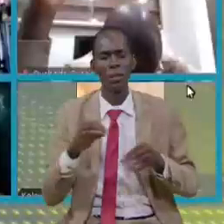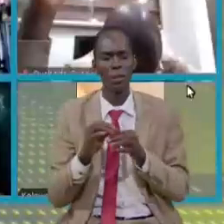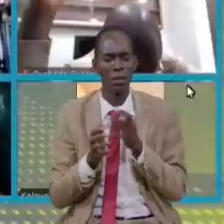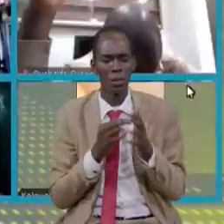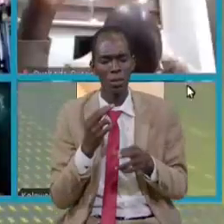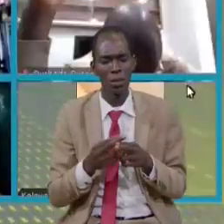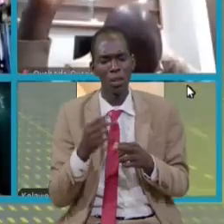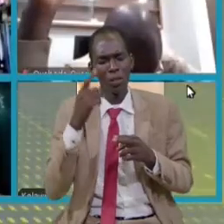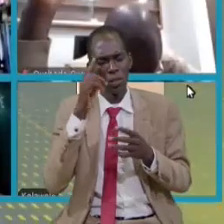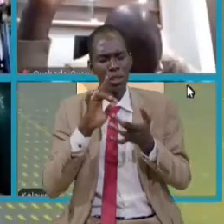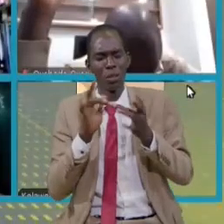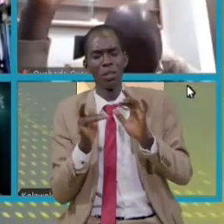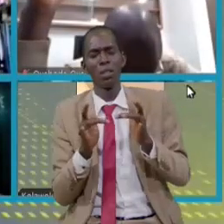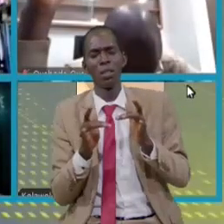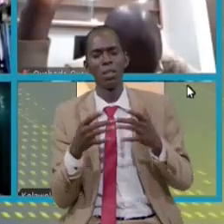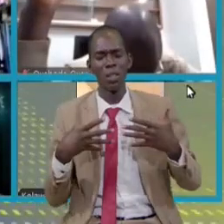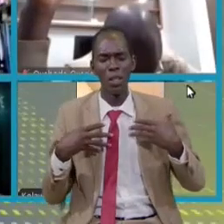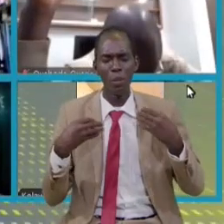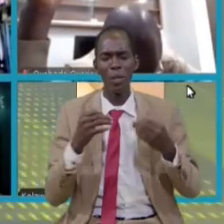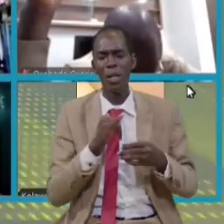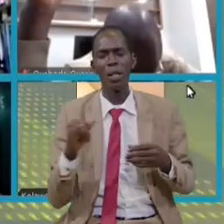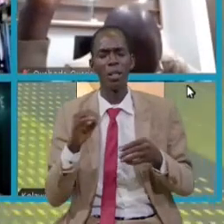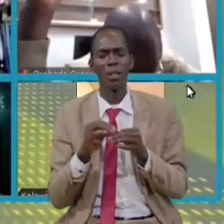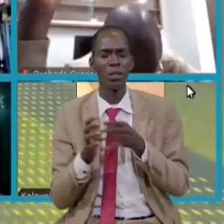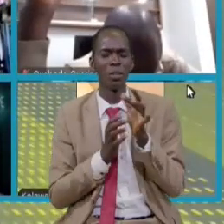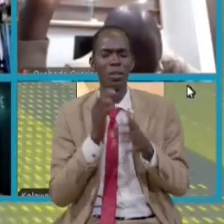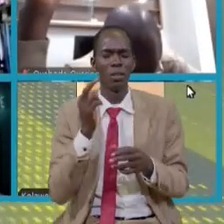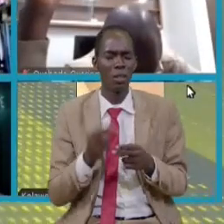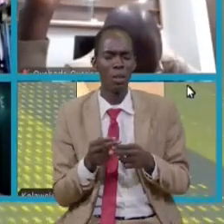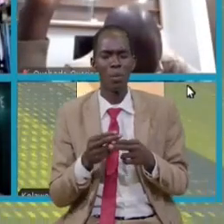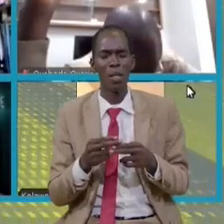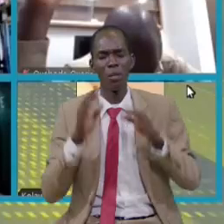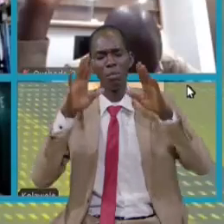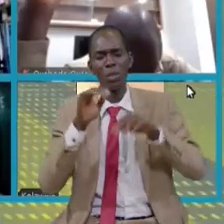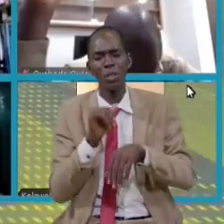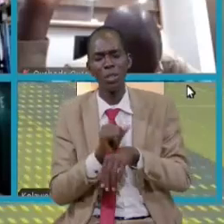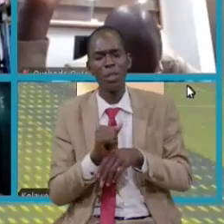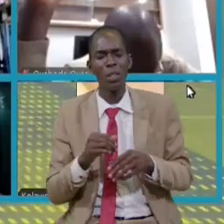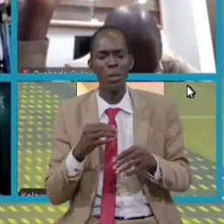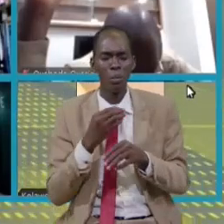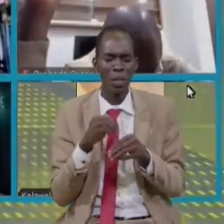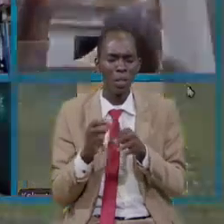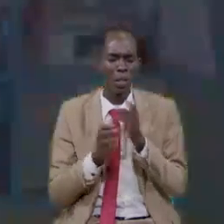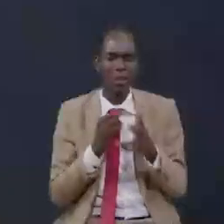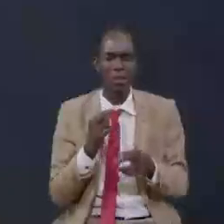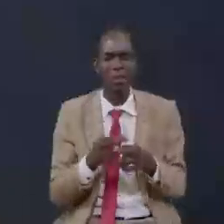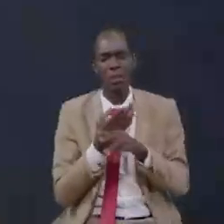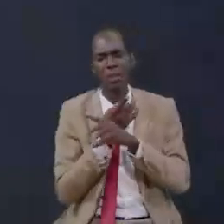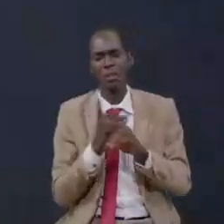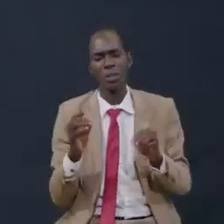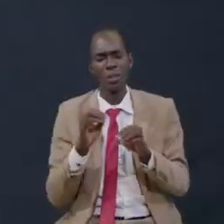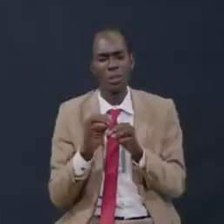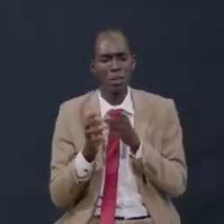everywhere, healing. Amen. Miracle. Amen. Deliverance. Amen. Total redemption